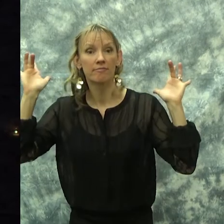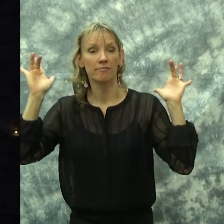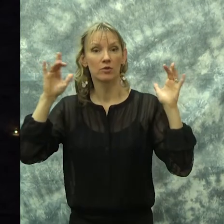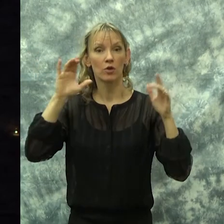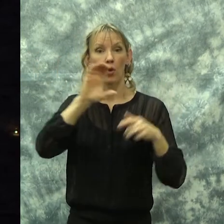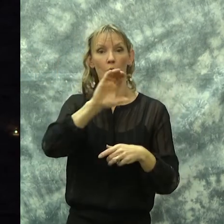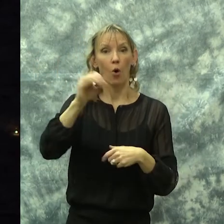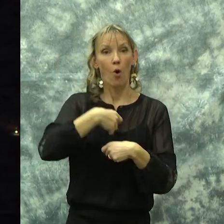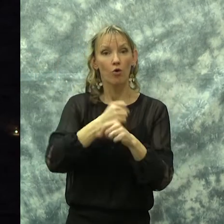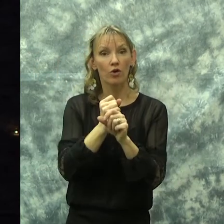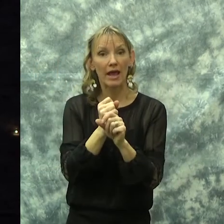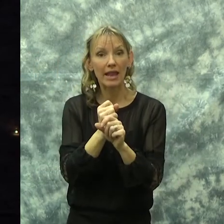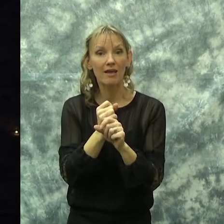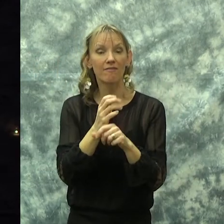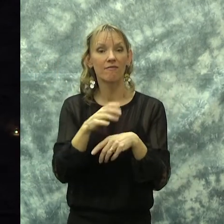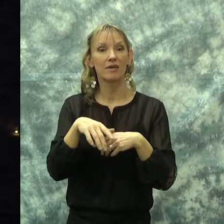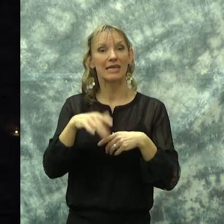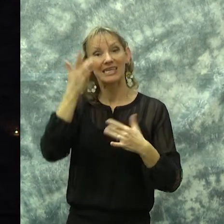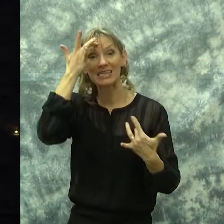intelligent,